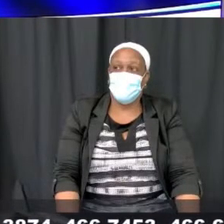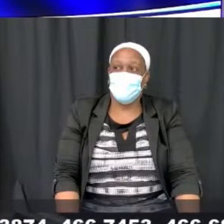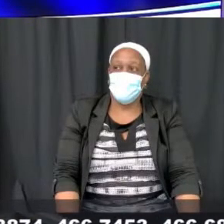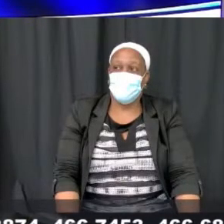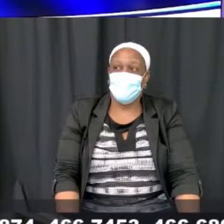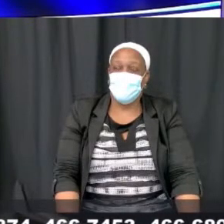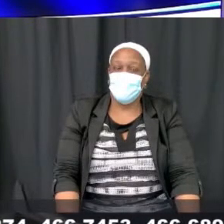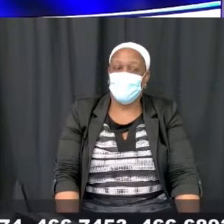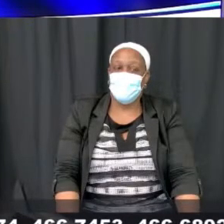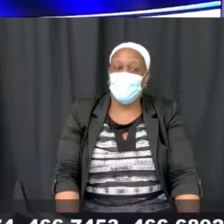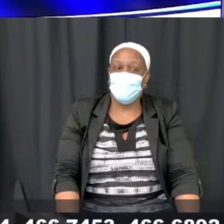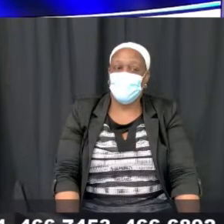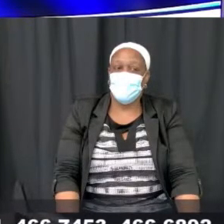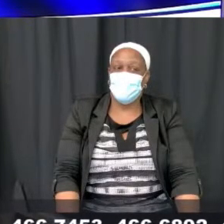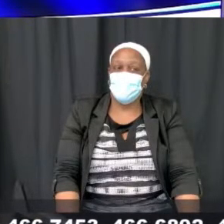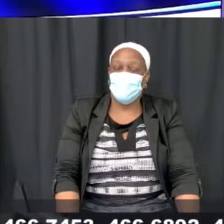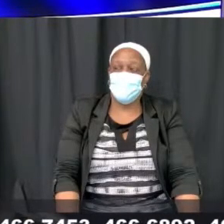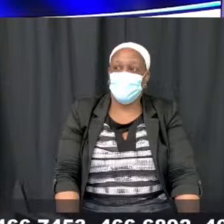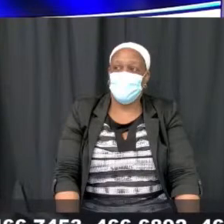Dr. Wilkinson,